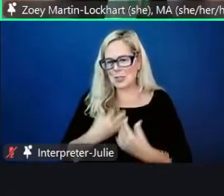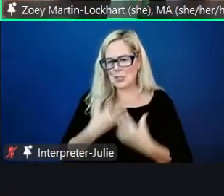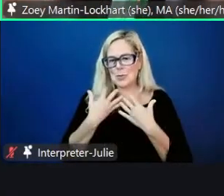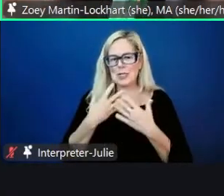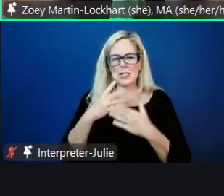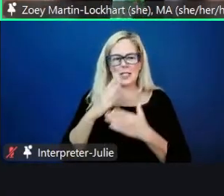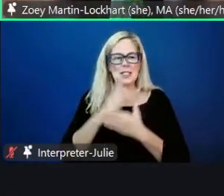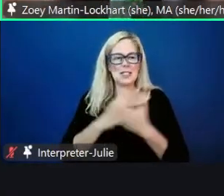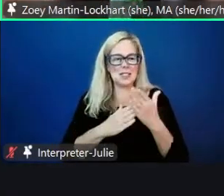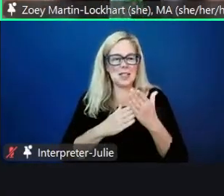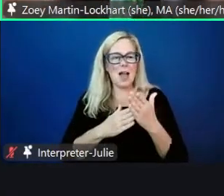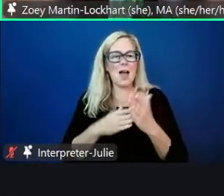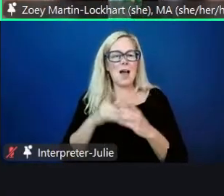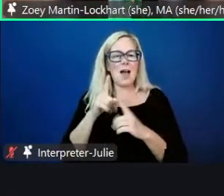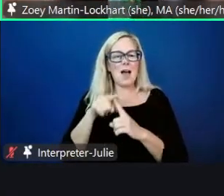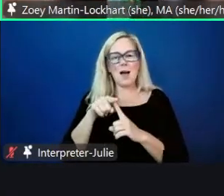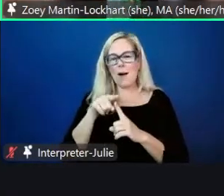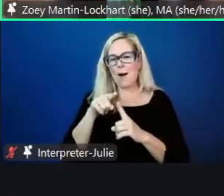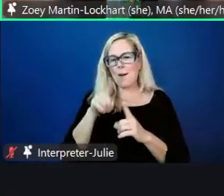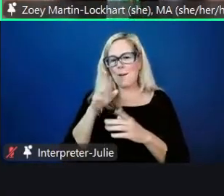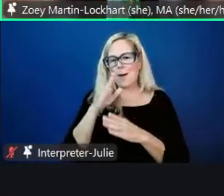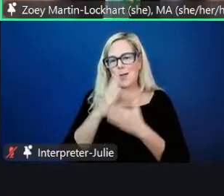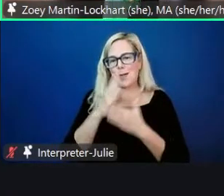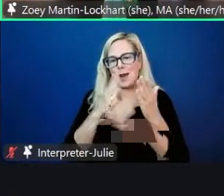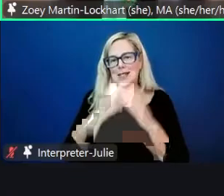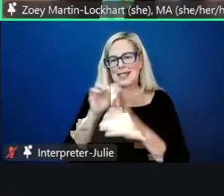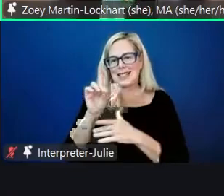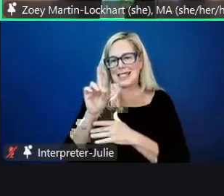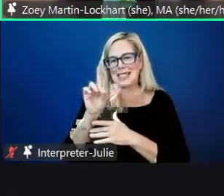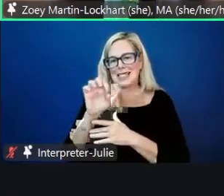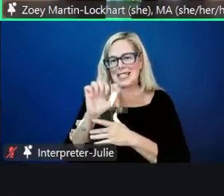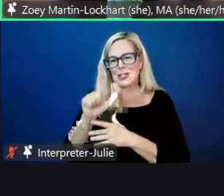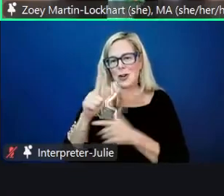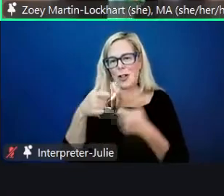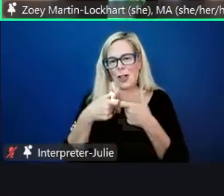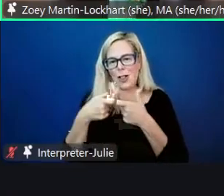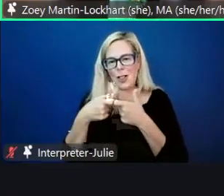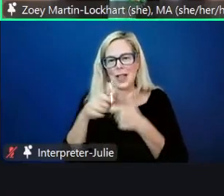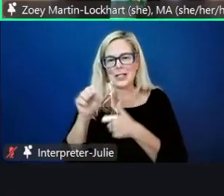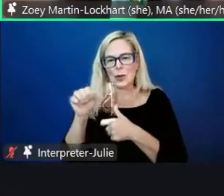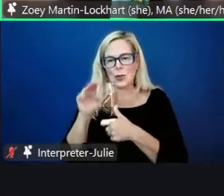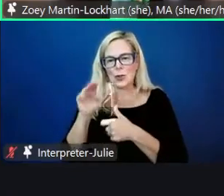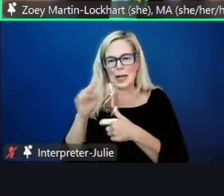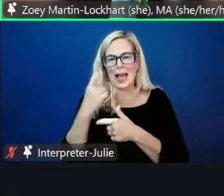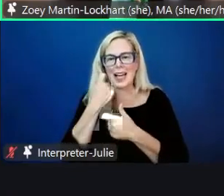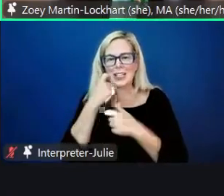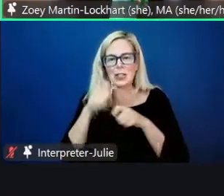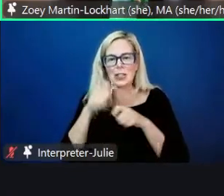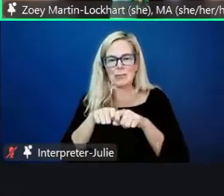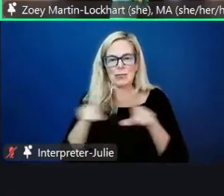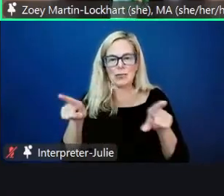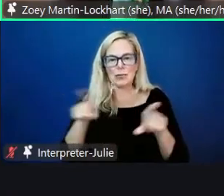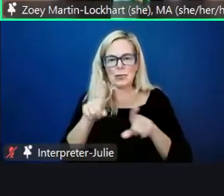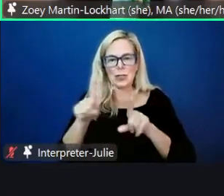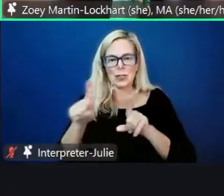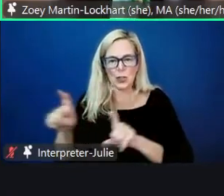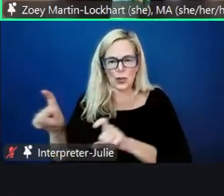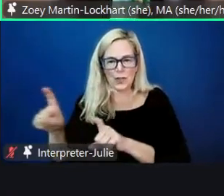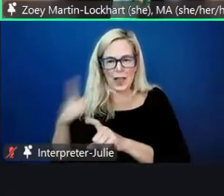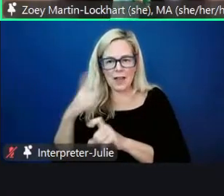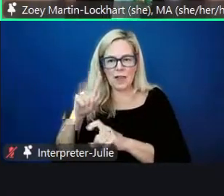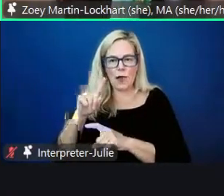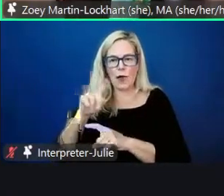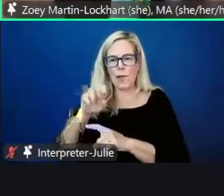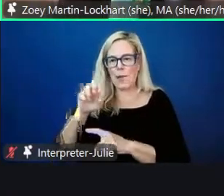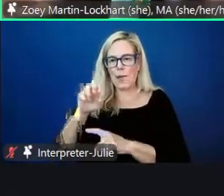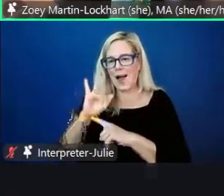include the role of digital and social media, and I just launched a survey to complete my epidemiology master's,